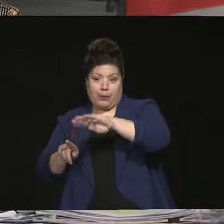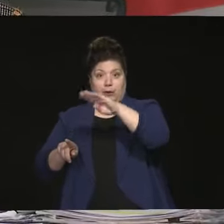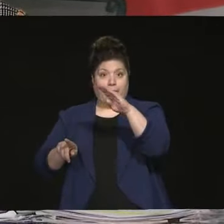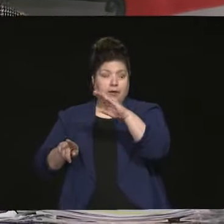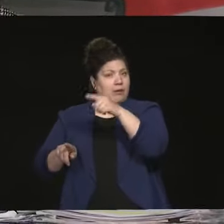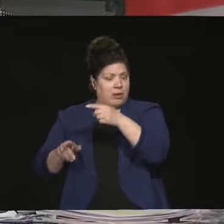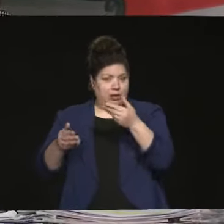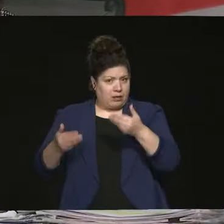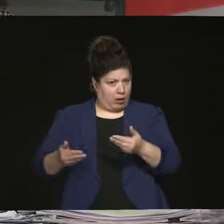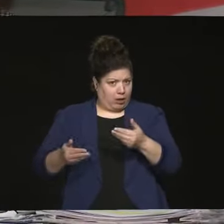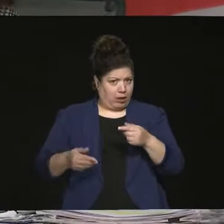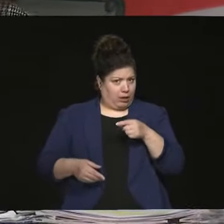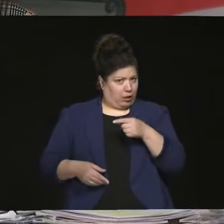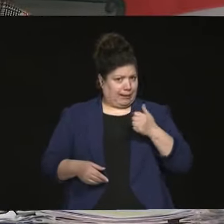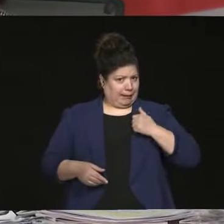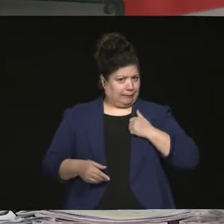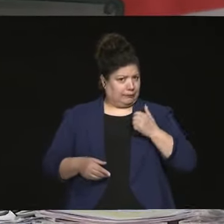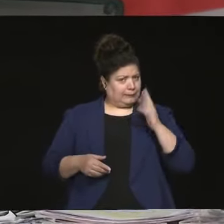following?